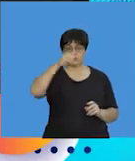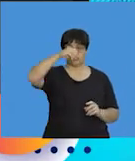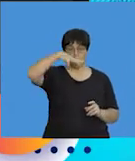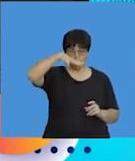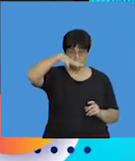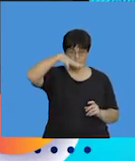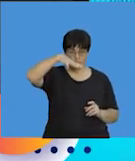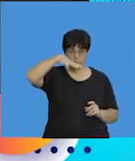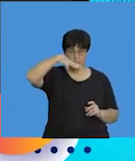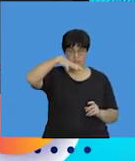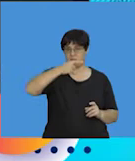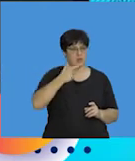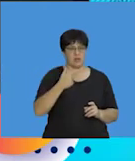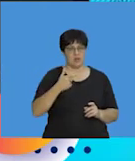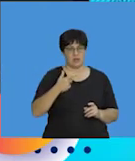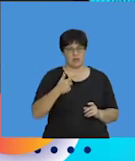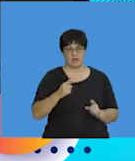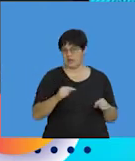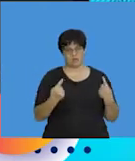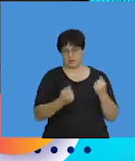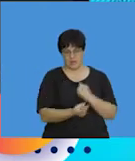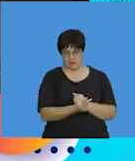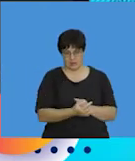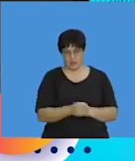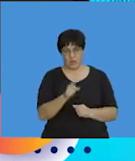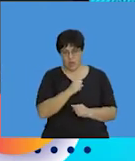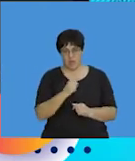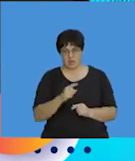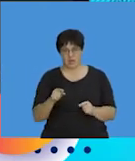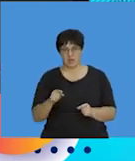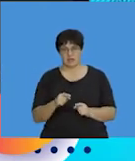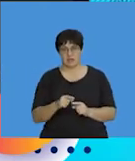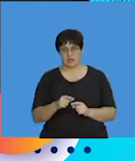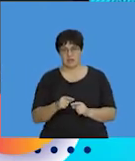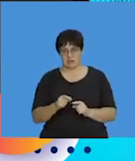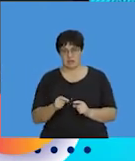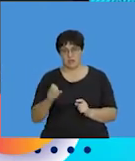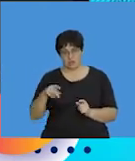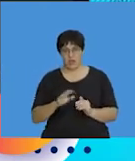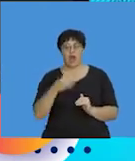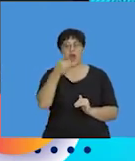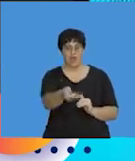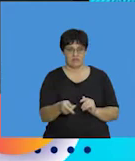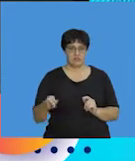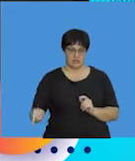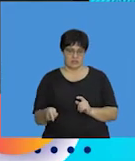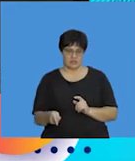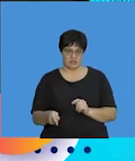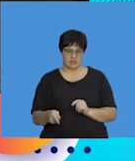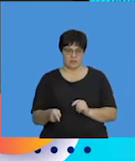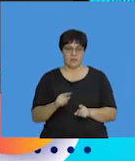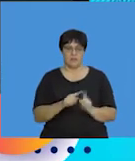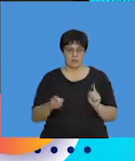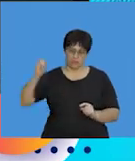it. If they had dropped the ball, there's no way this would happen. The ball would then hit the ground 1 second after